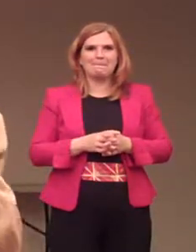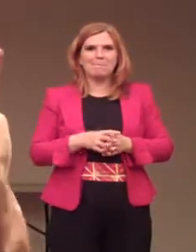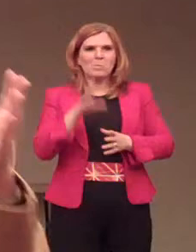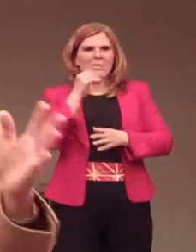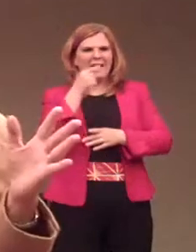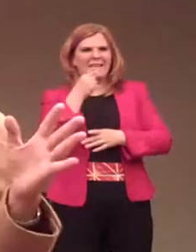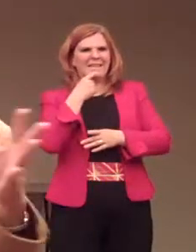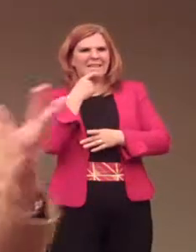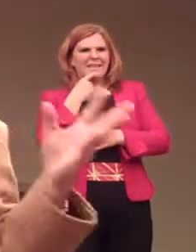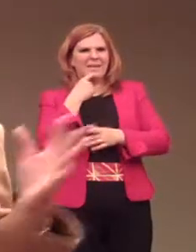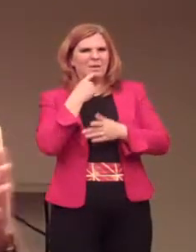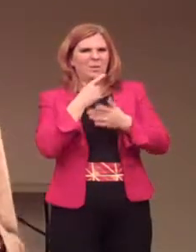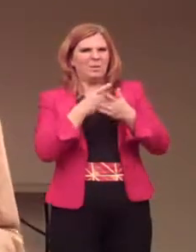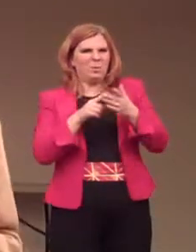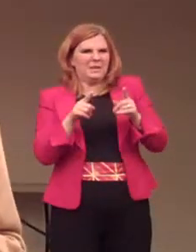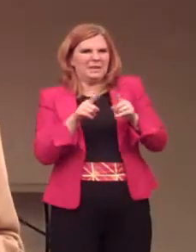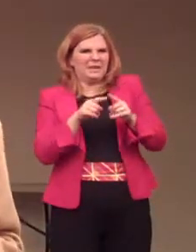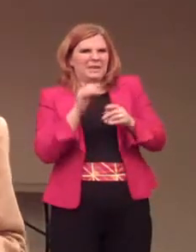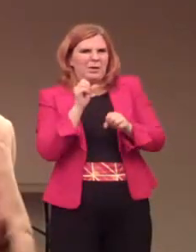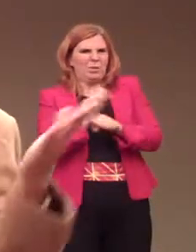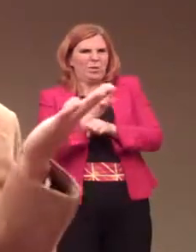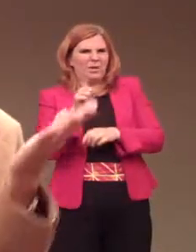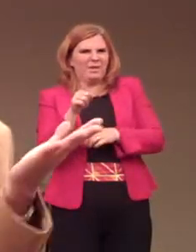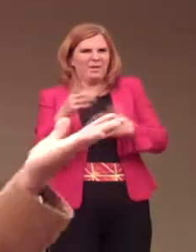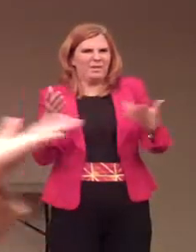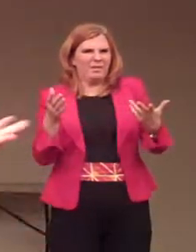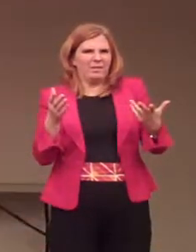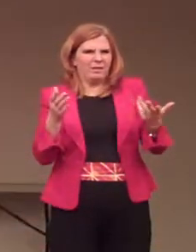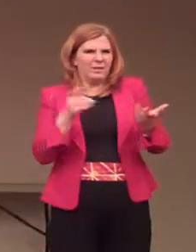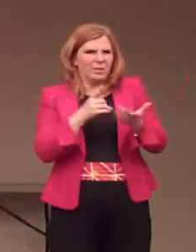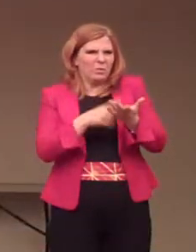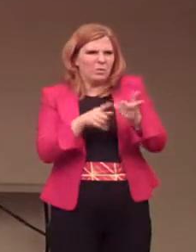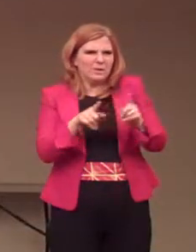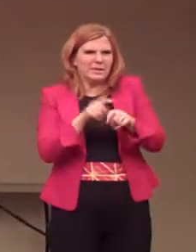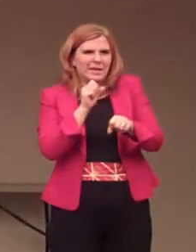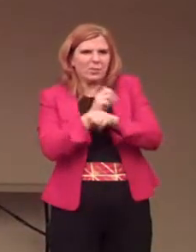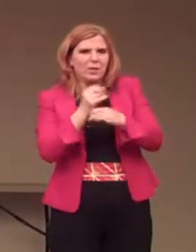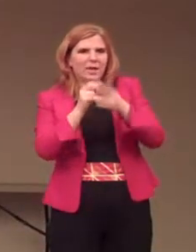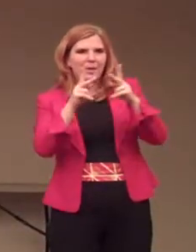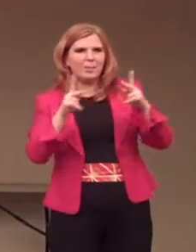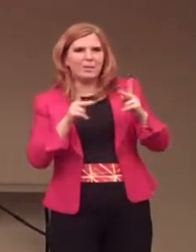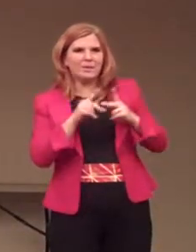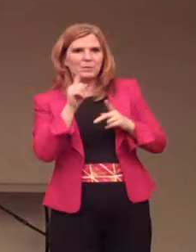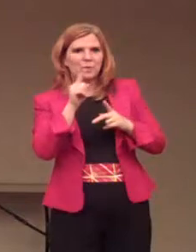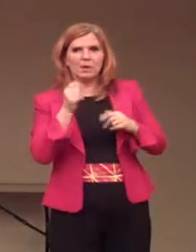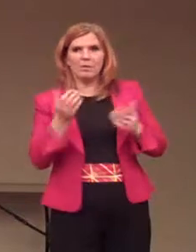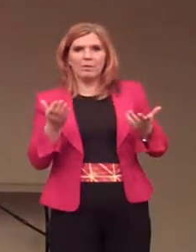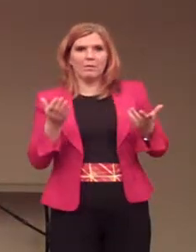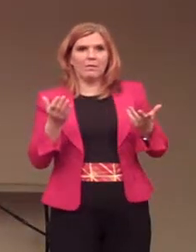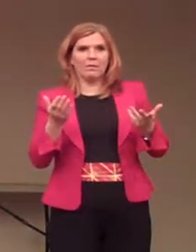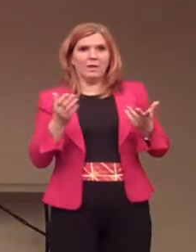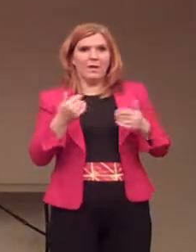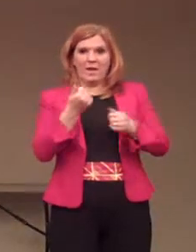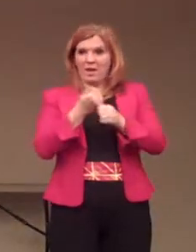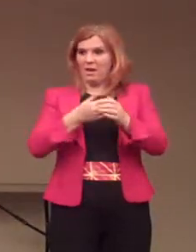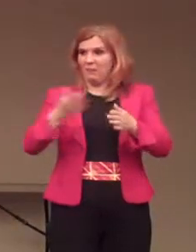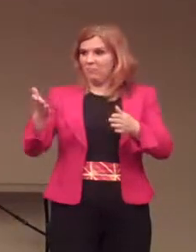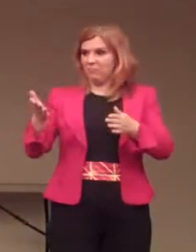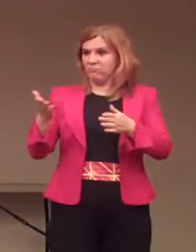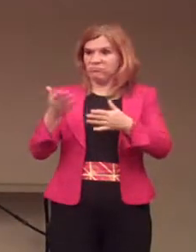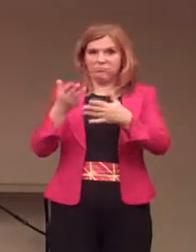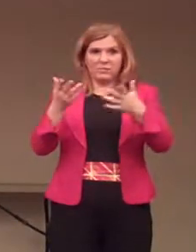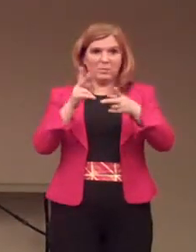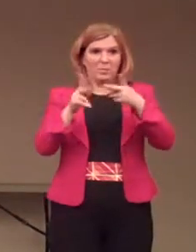And I said, well, what's it like working there? I mean, what's it like working in a place where the rest of